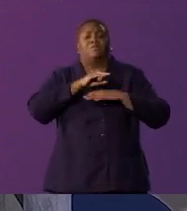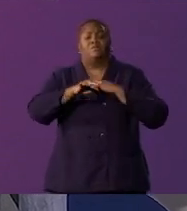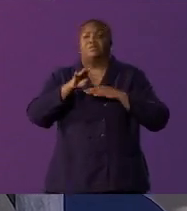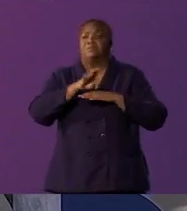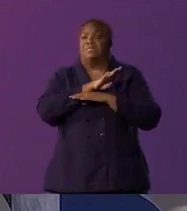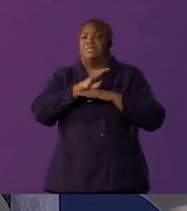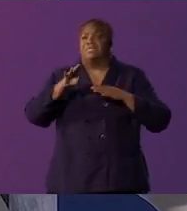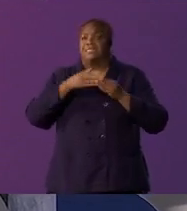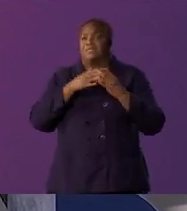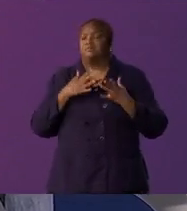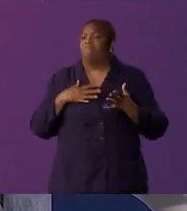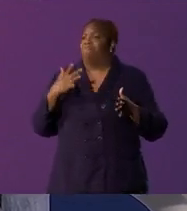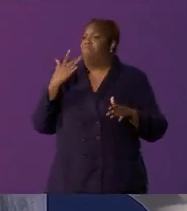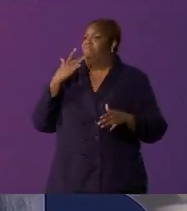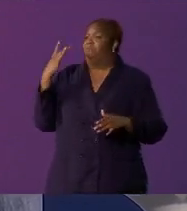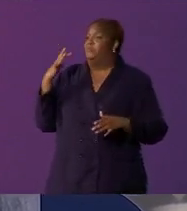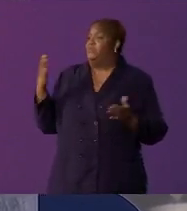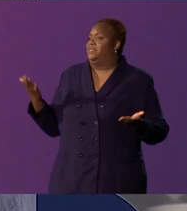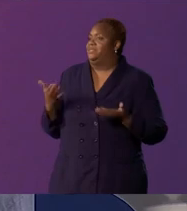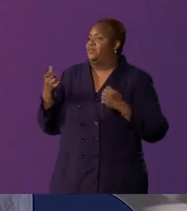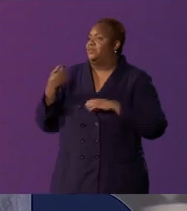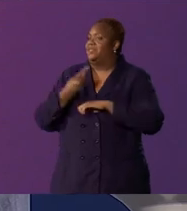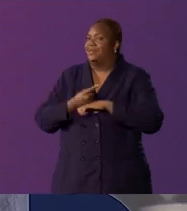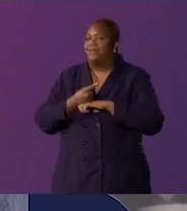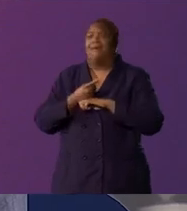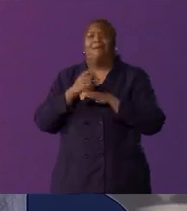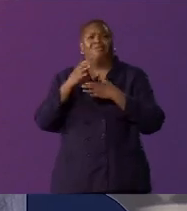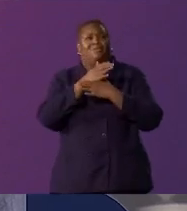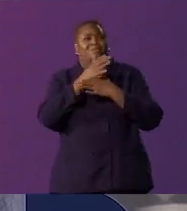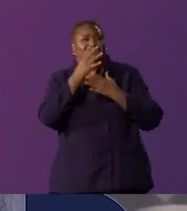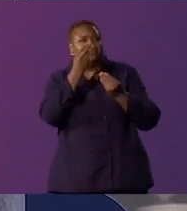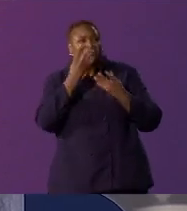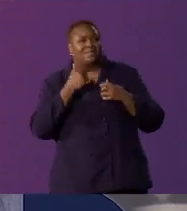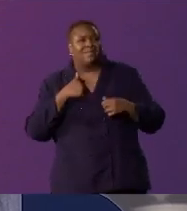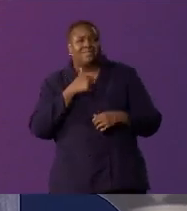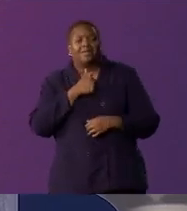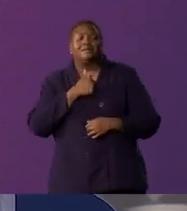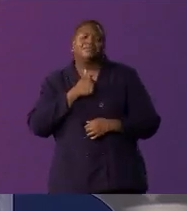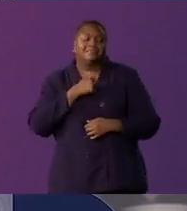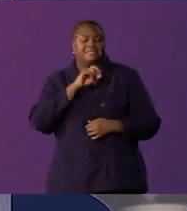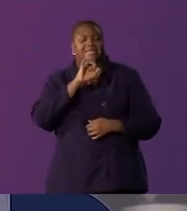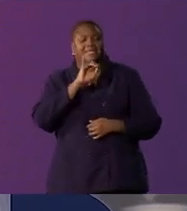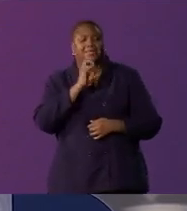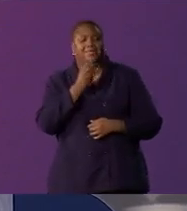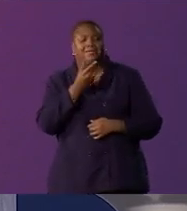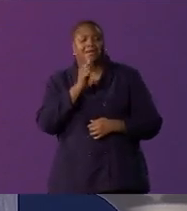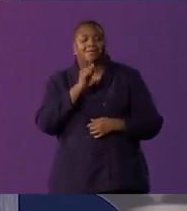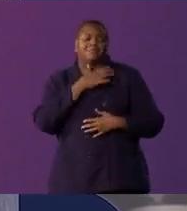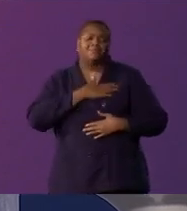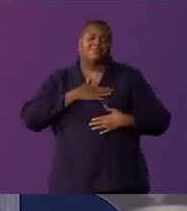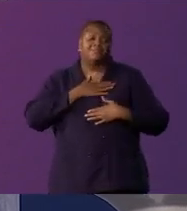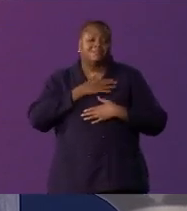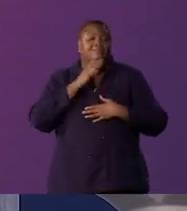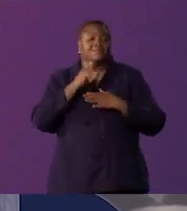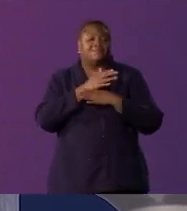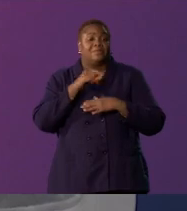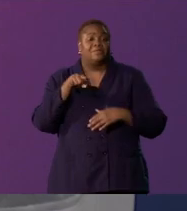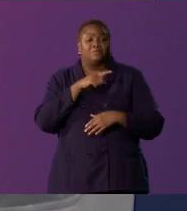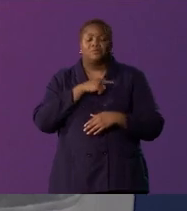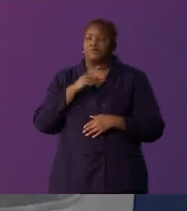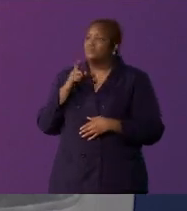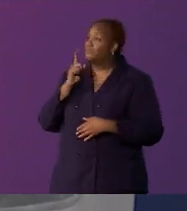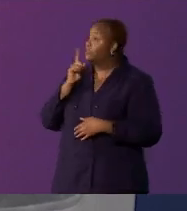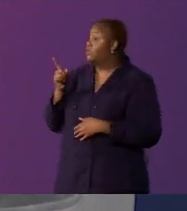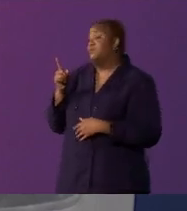lucky to have her here today to share her insights. Indra, it's been such a pleasure to meet you. How's your day going so far? Well, it was a